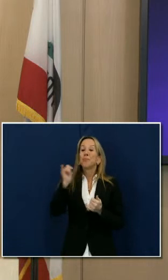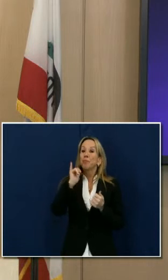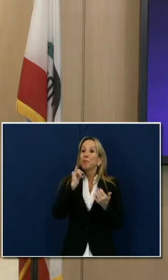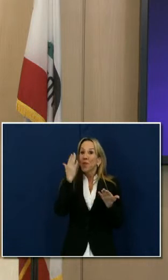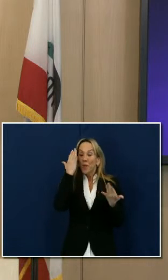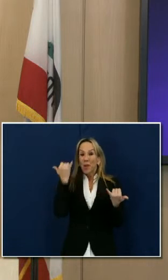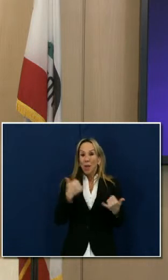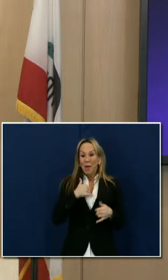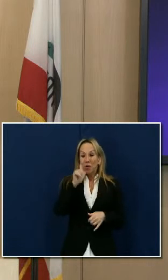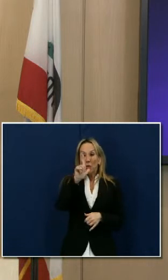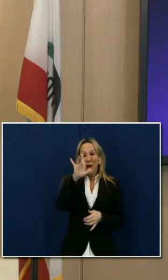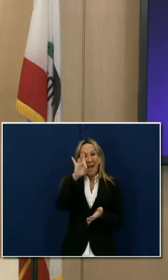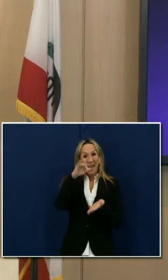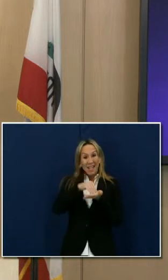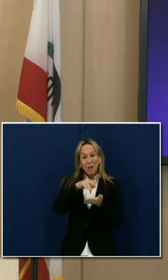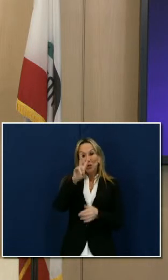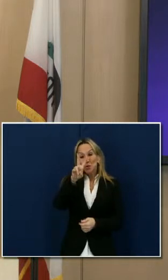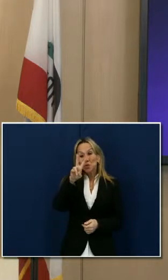vaccines,